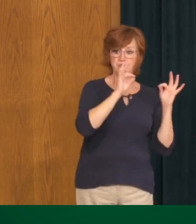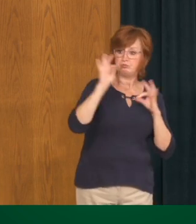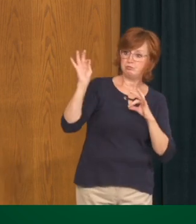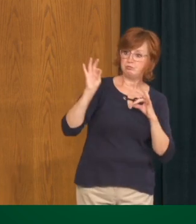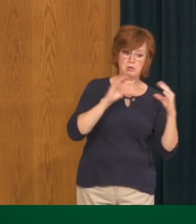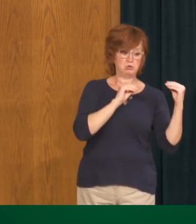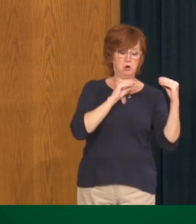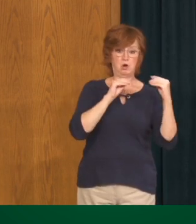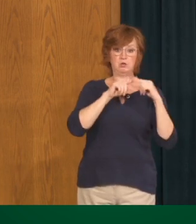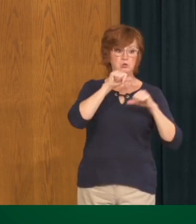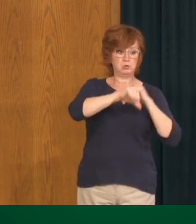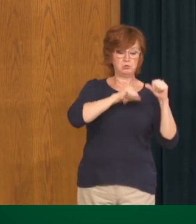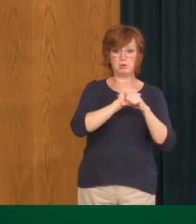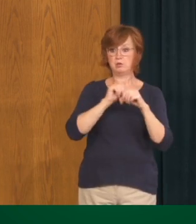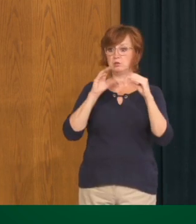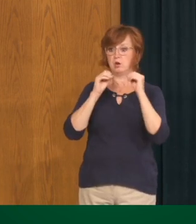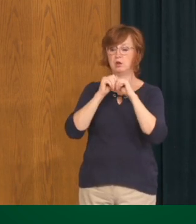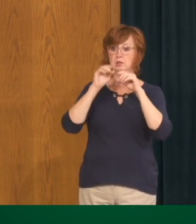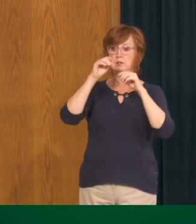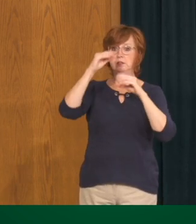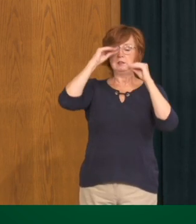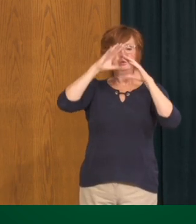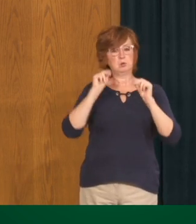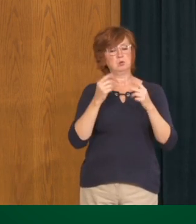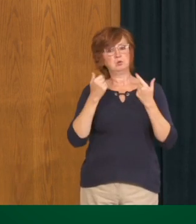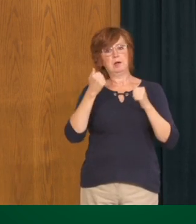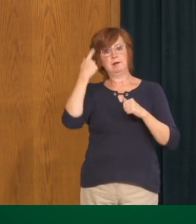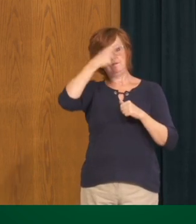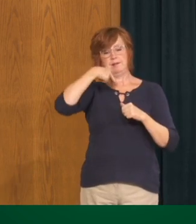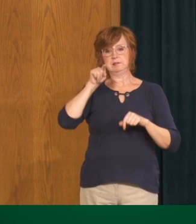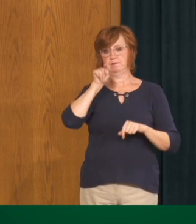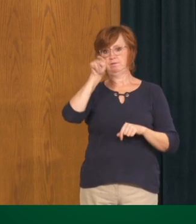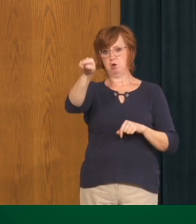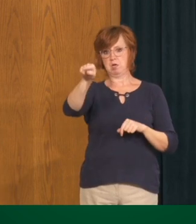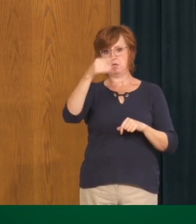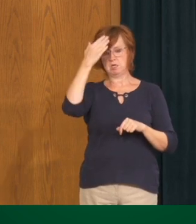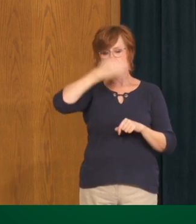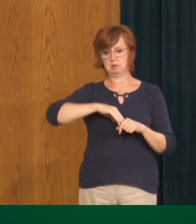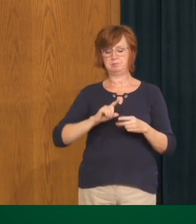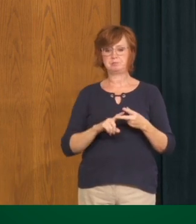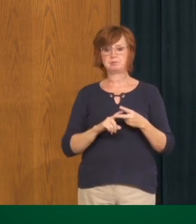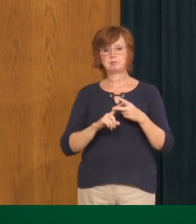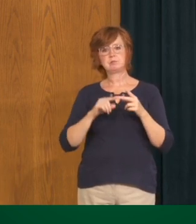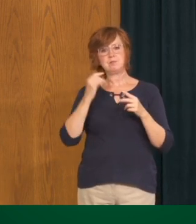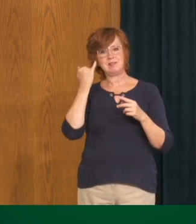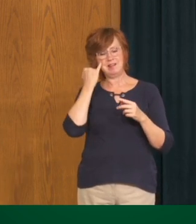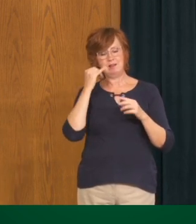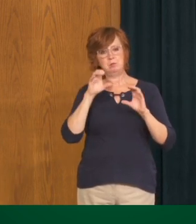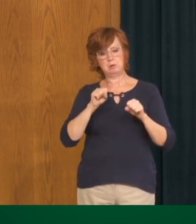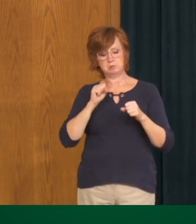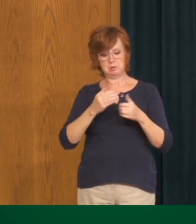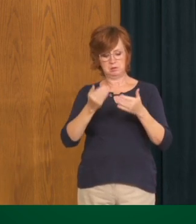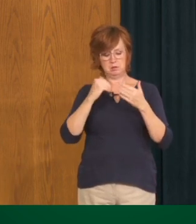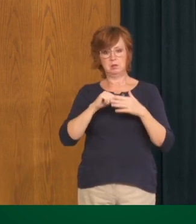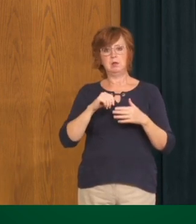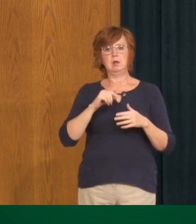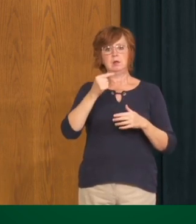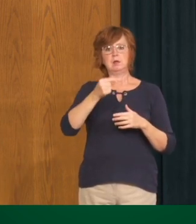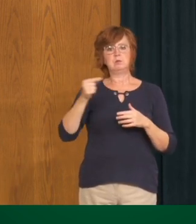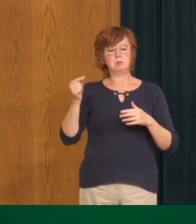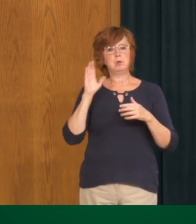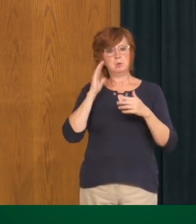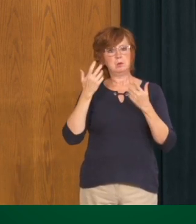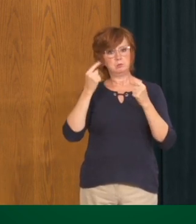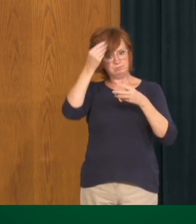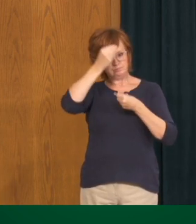that's possible. Our government continues to monitor the transmission of COVID-19 in the province, and updates will be made to the Safe School Plan